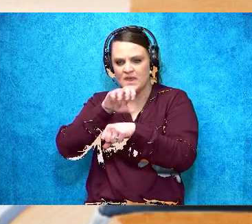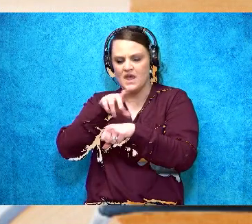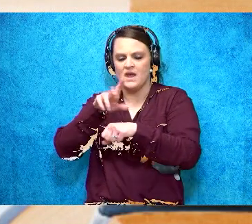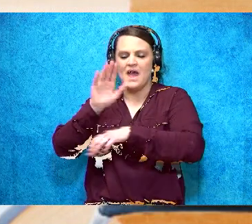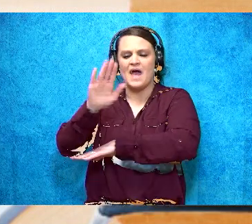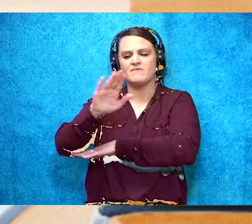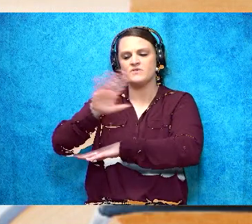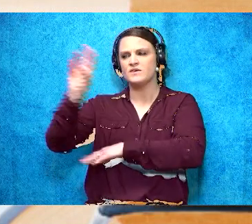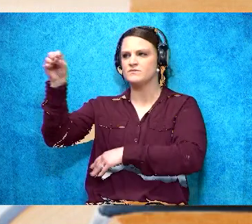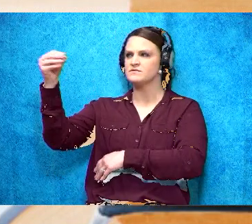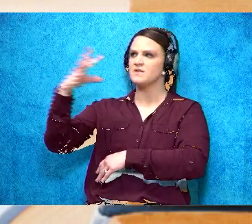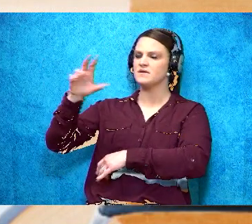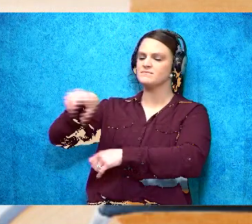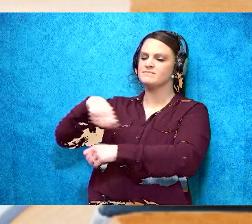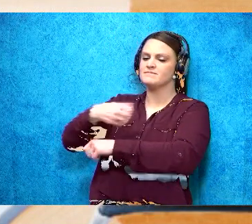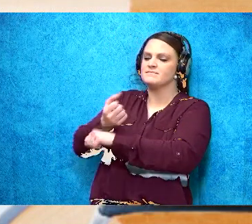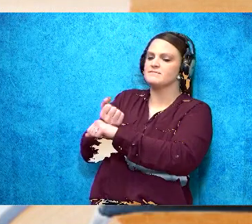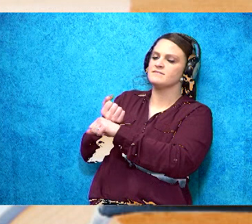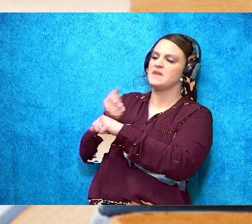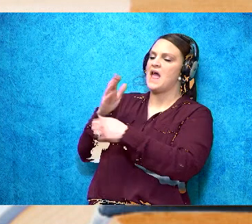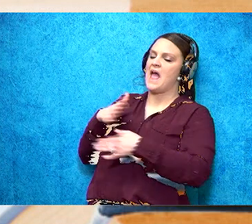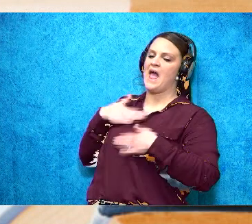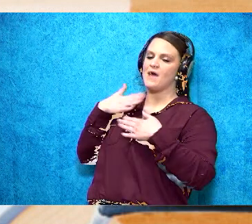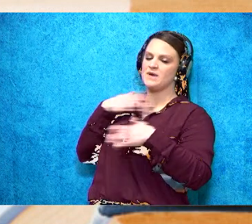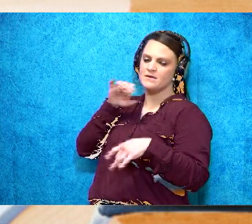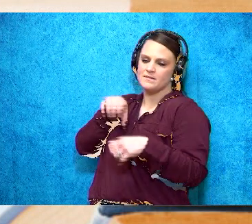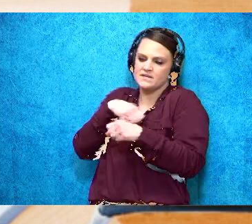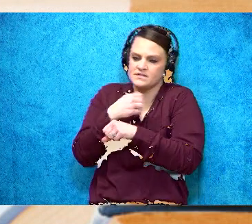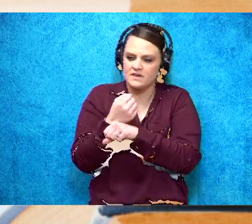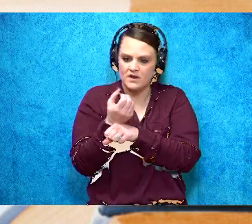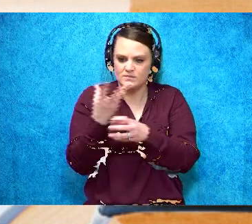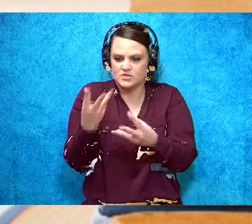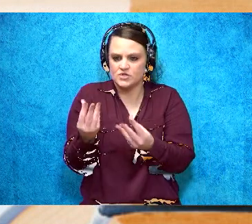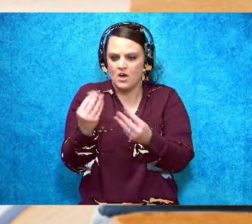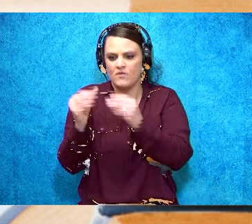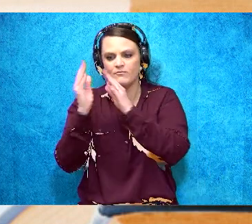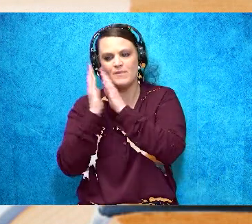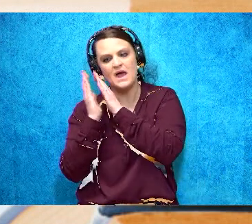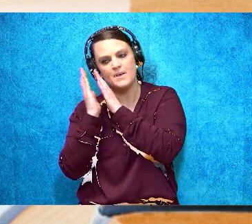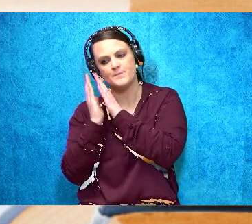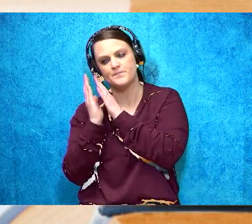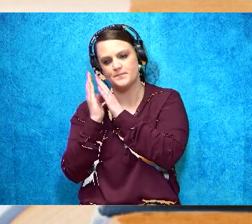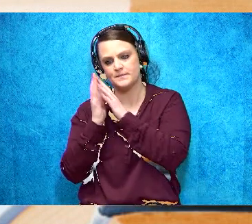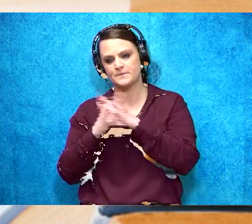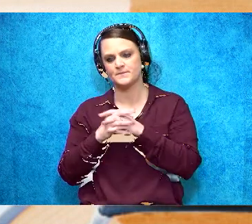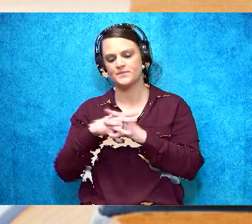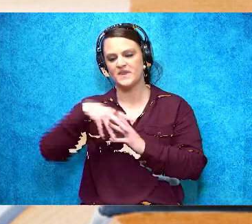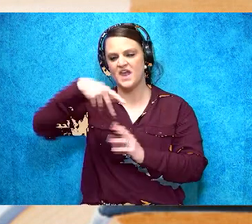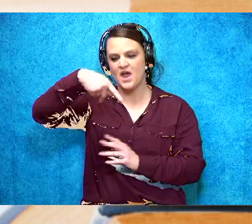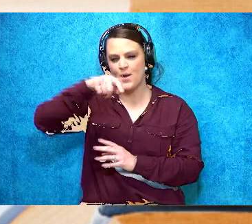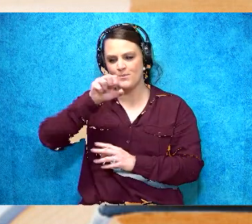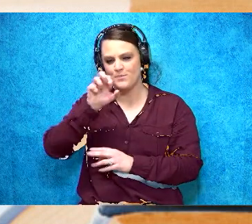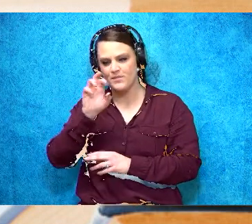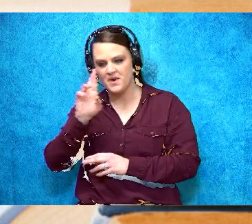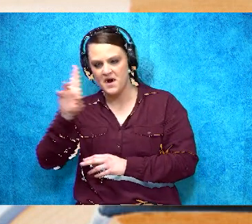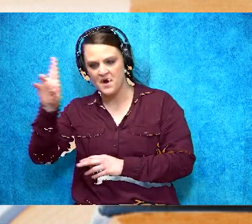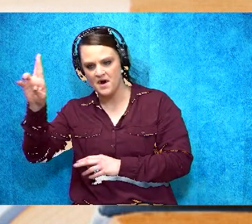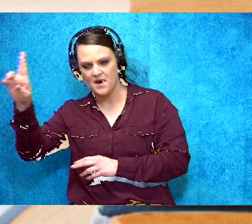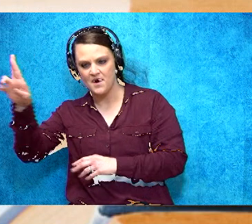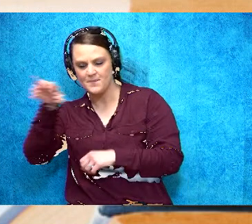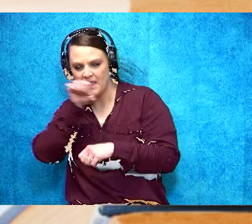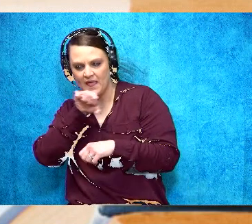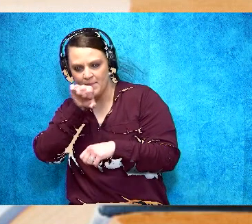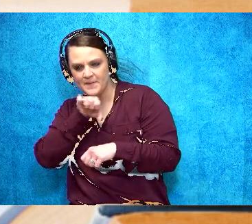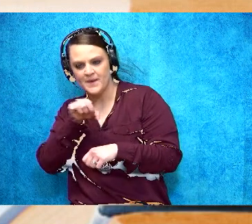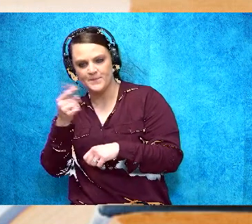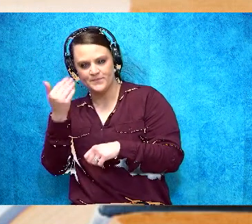the sun, she was happy to be snuggled up on her soft bed. She purred contently as she closed